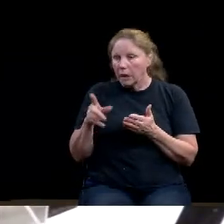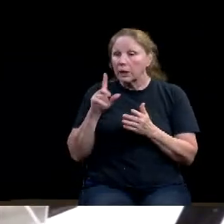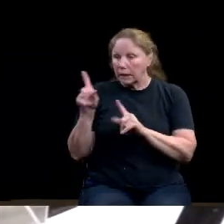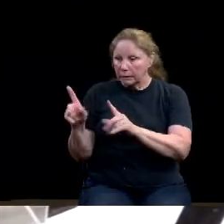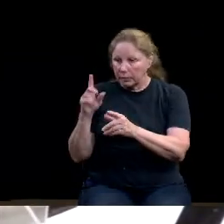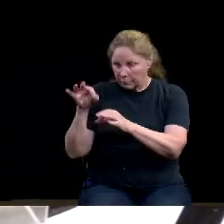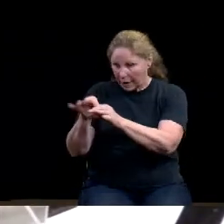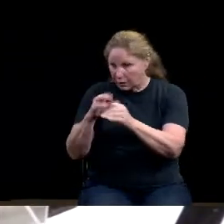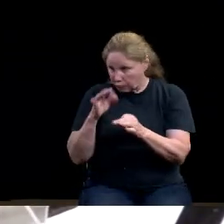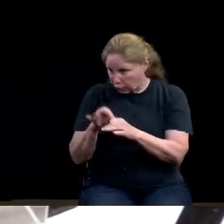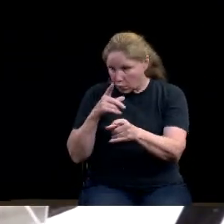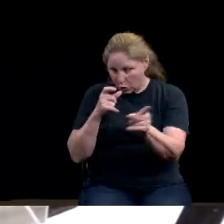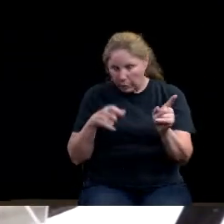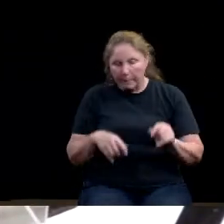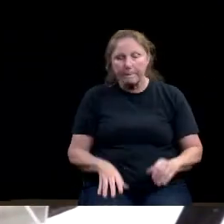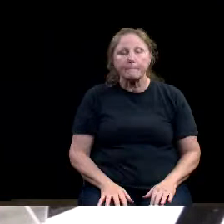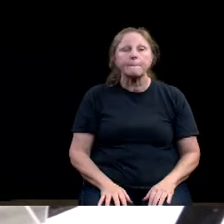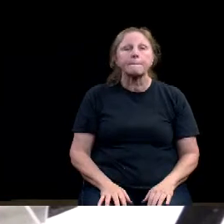be helpful.